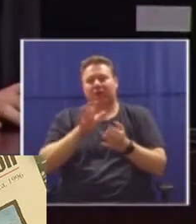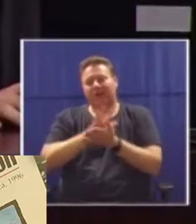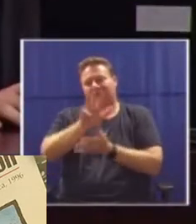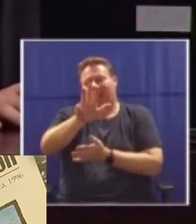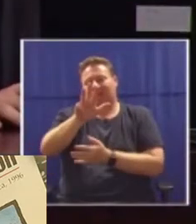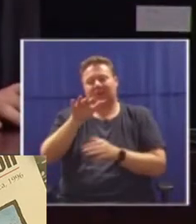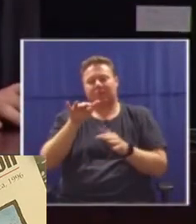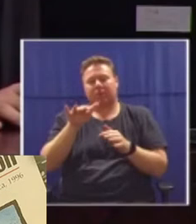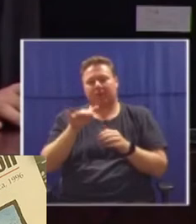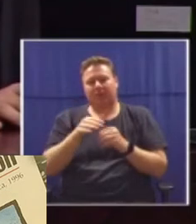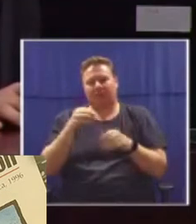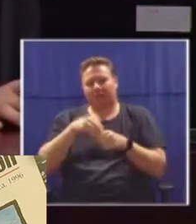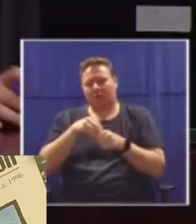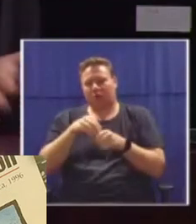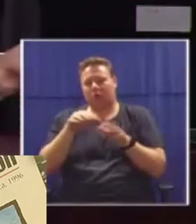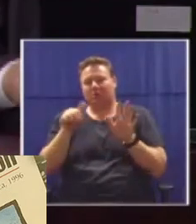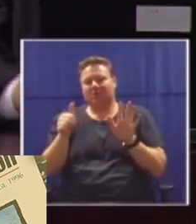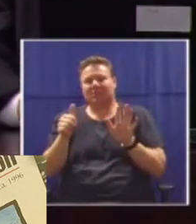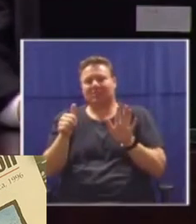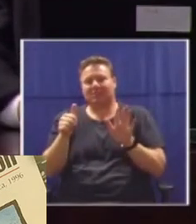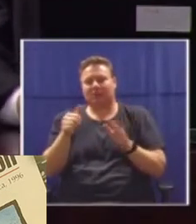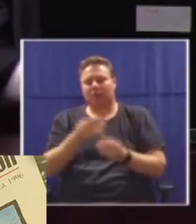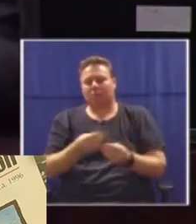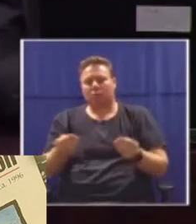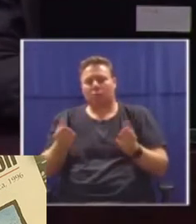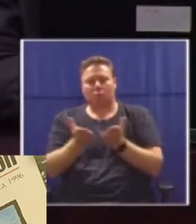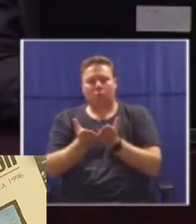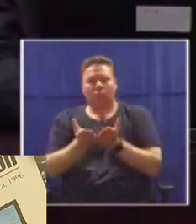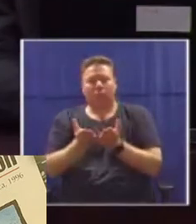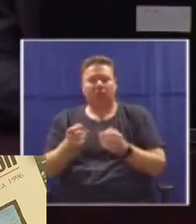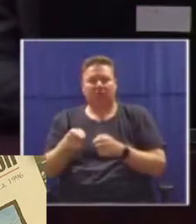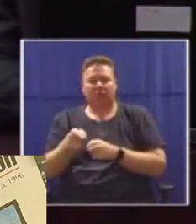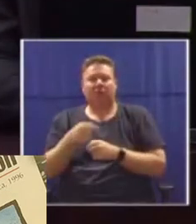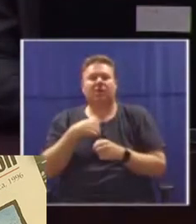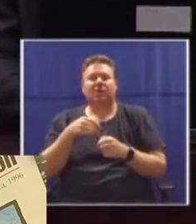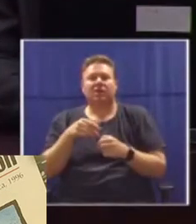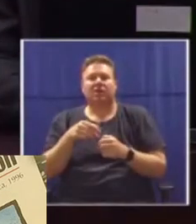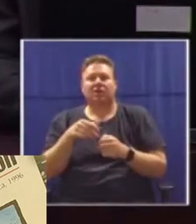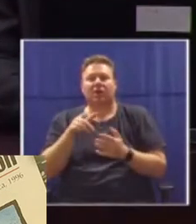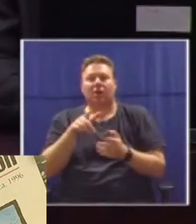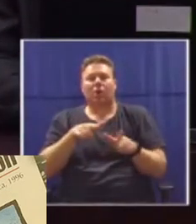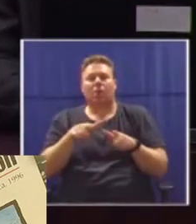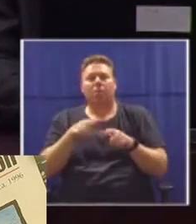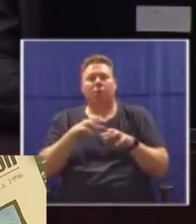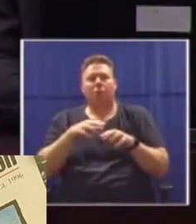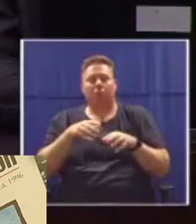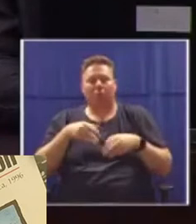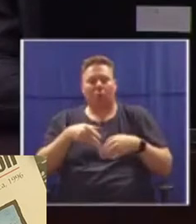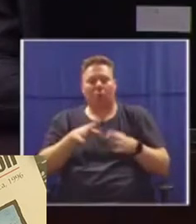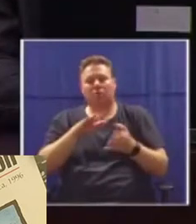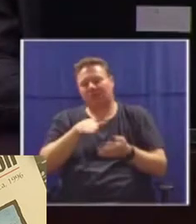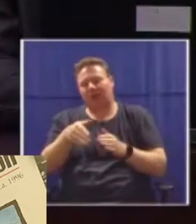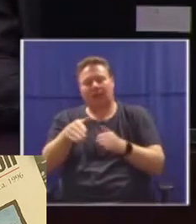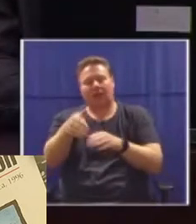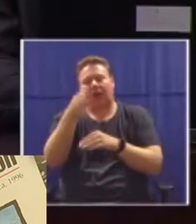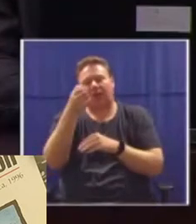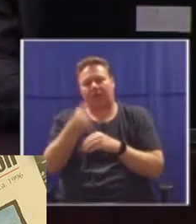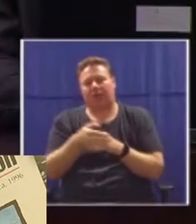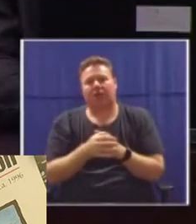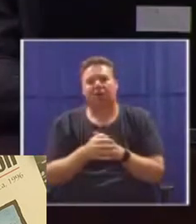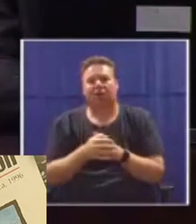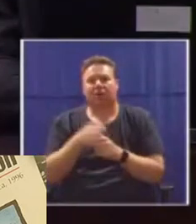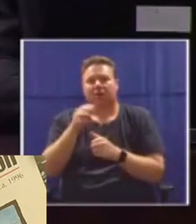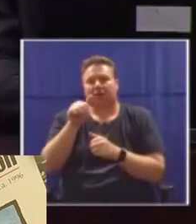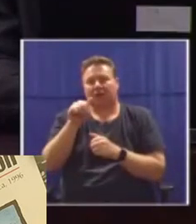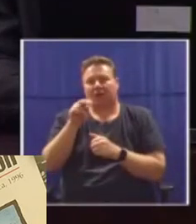people, including 6 people, tragically died in 2 horrific collisions on Limpopo roads this past Friday. The ACDP extends